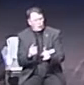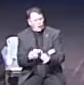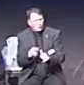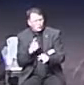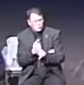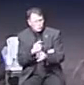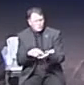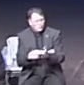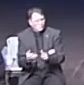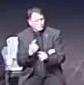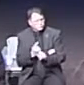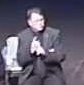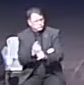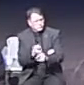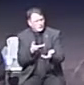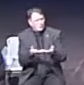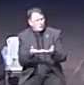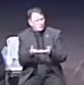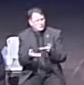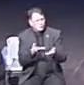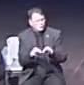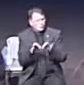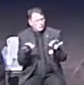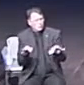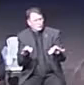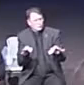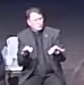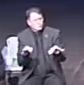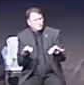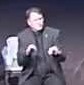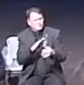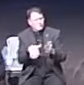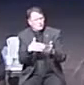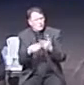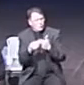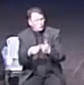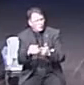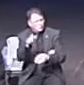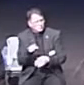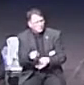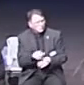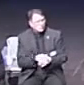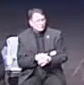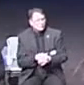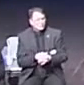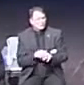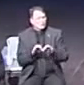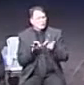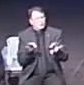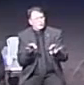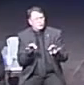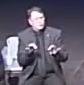very beginning. The interaction between our brilliant sign language director, our brilliant